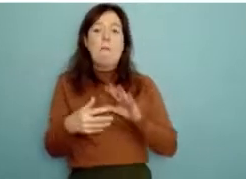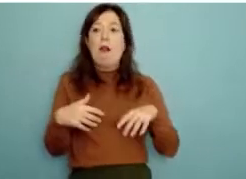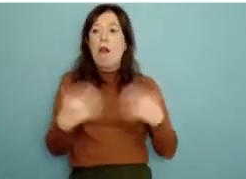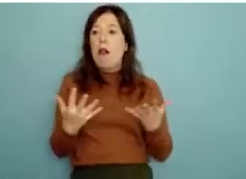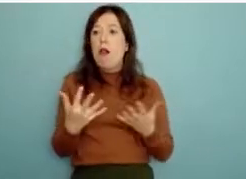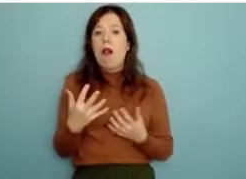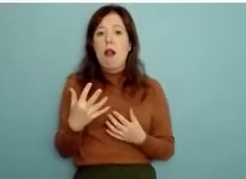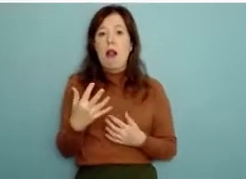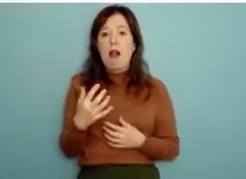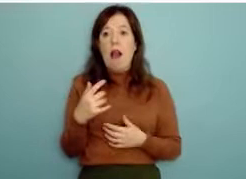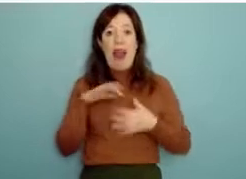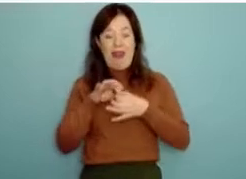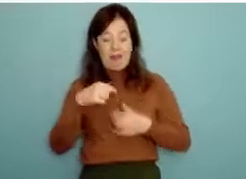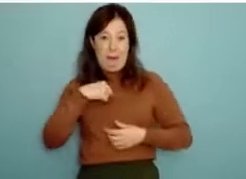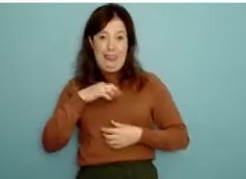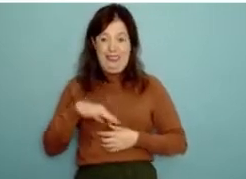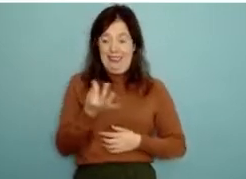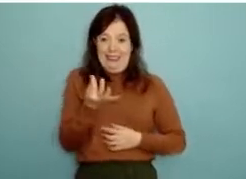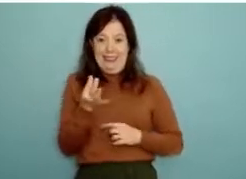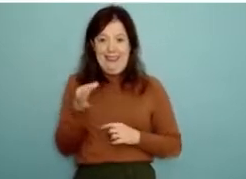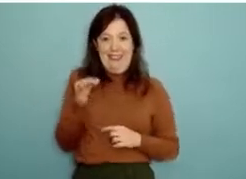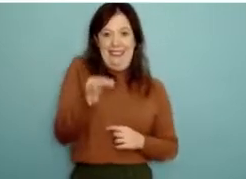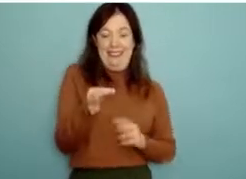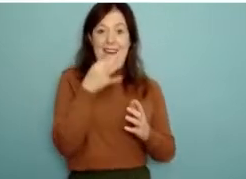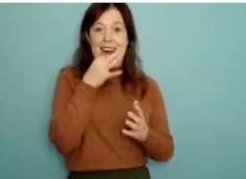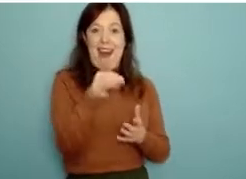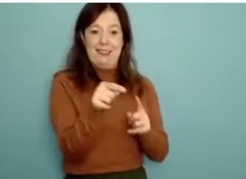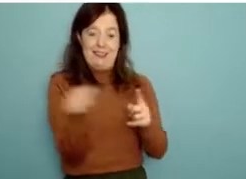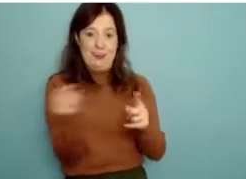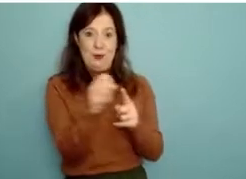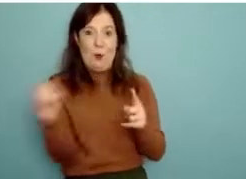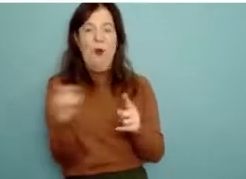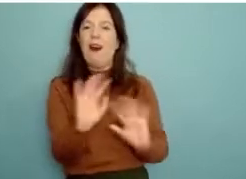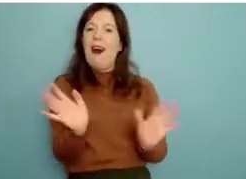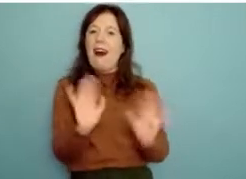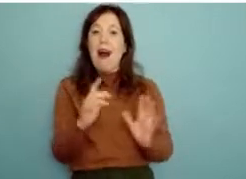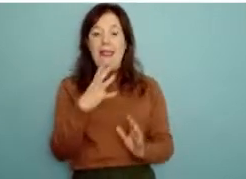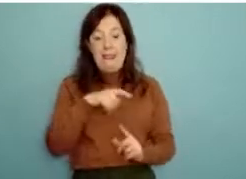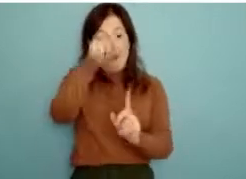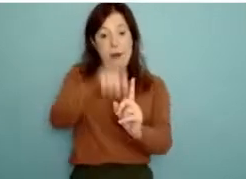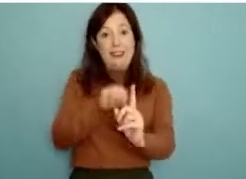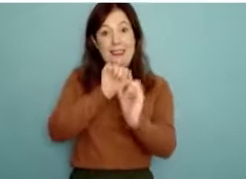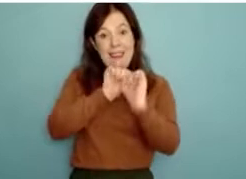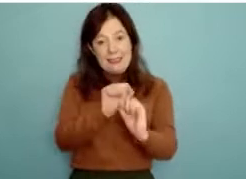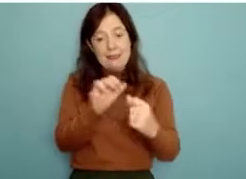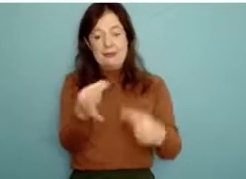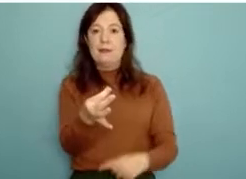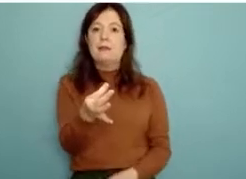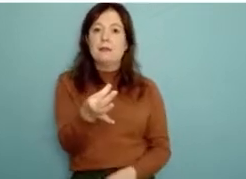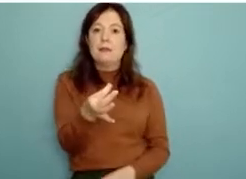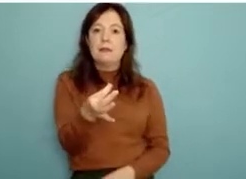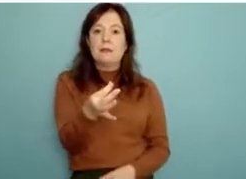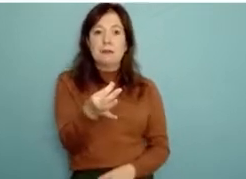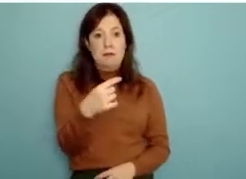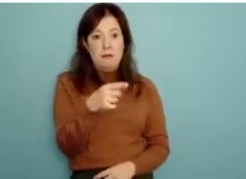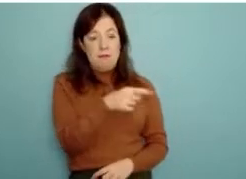important to the therapist. That's not going to work. And what we heard a lot from people, our populations, is who we were working with,